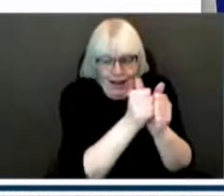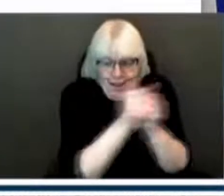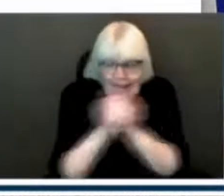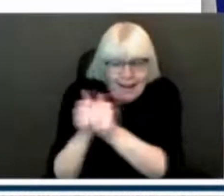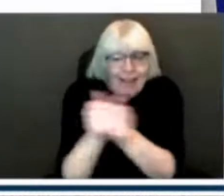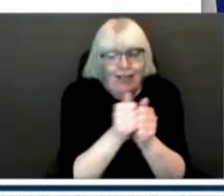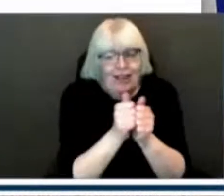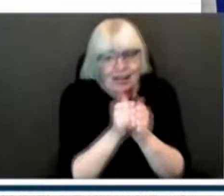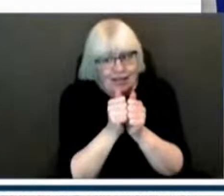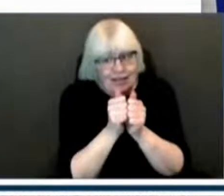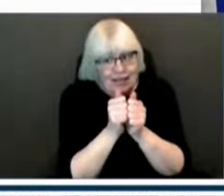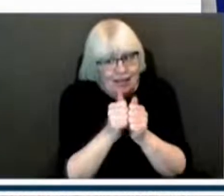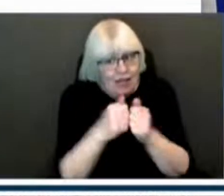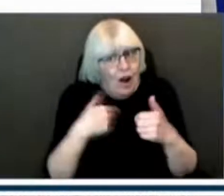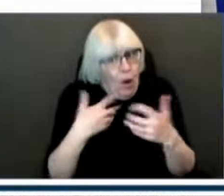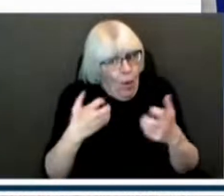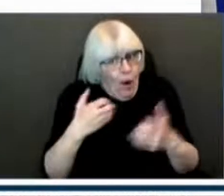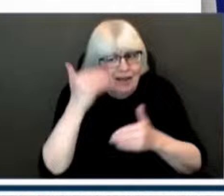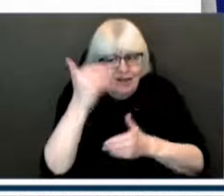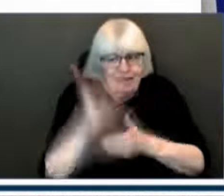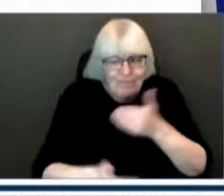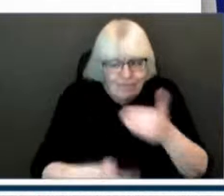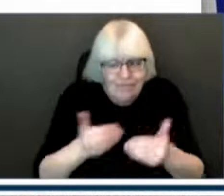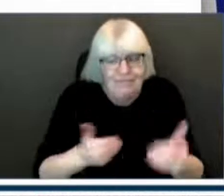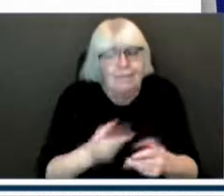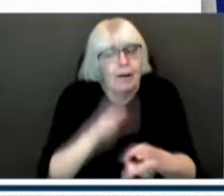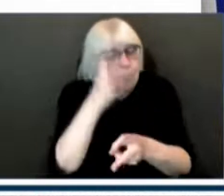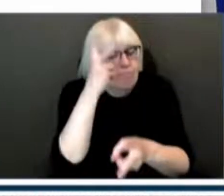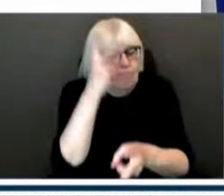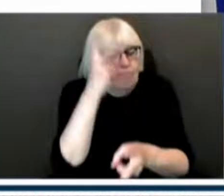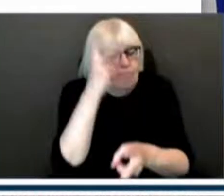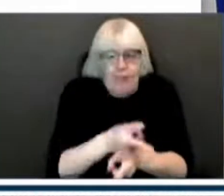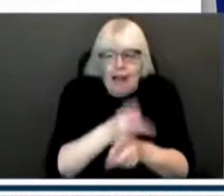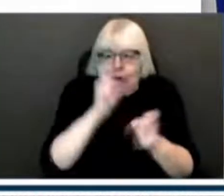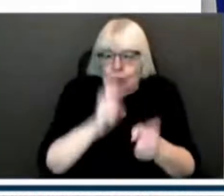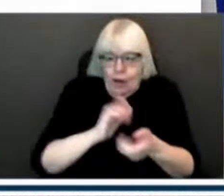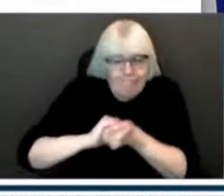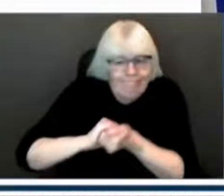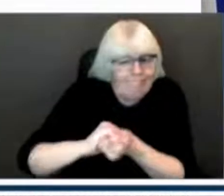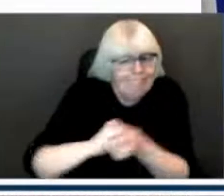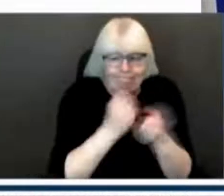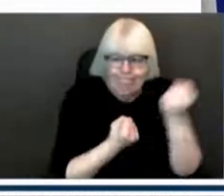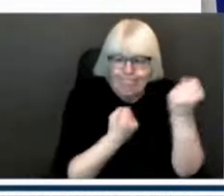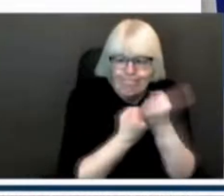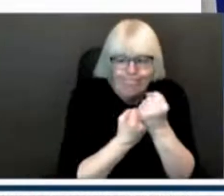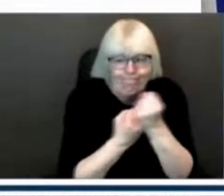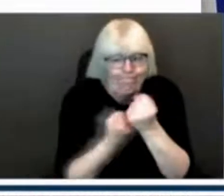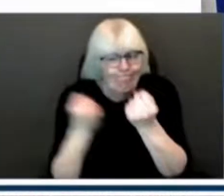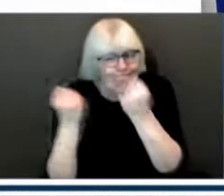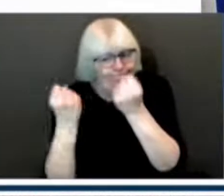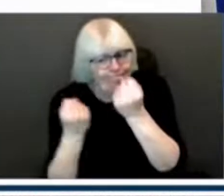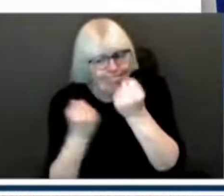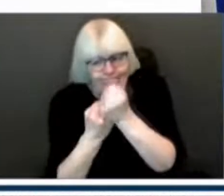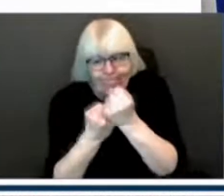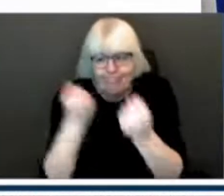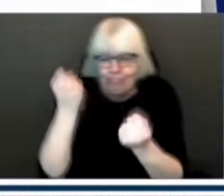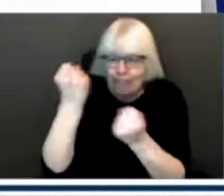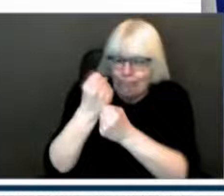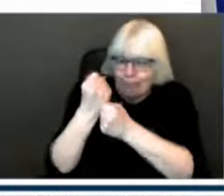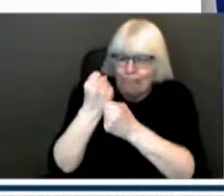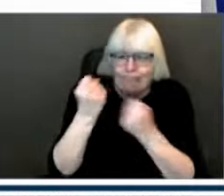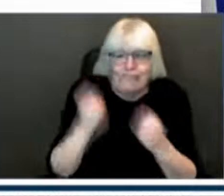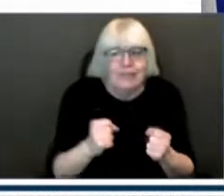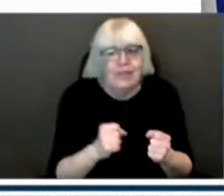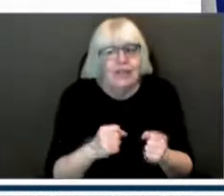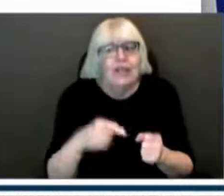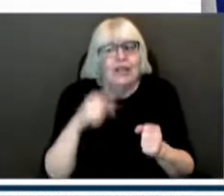together and work together to take pressure off the system. And that means government has to take some immediate steps to increase